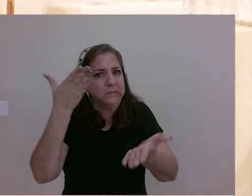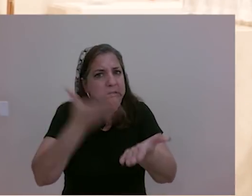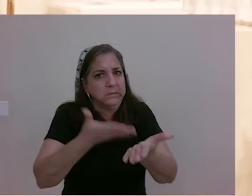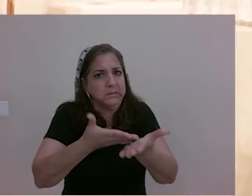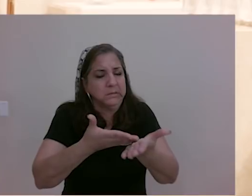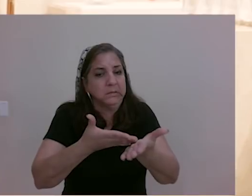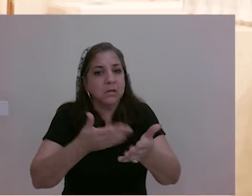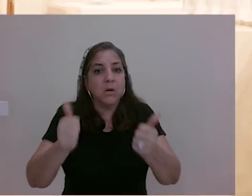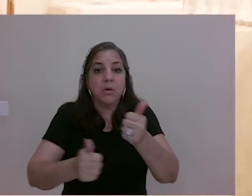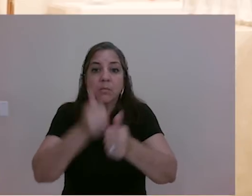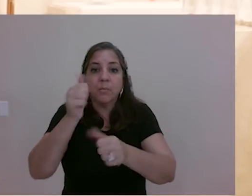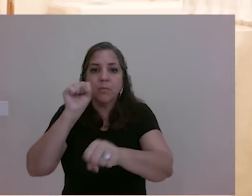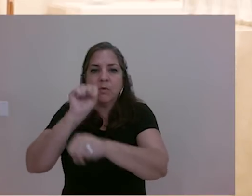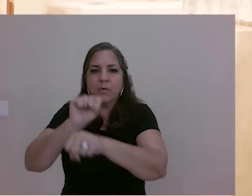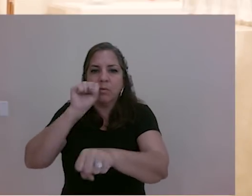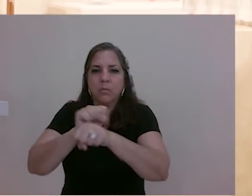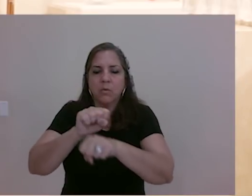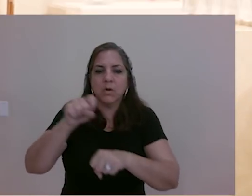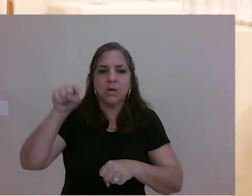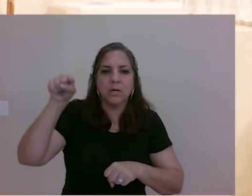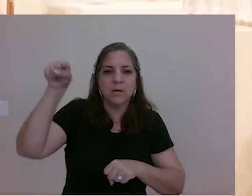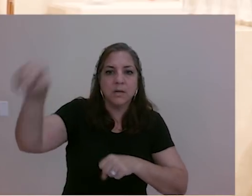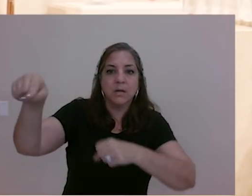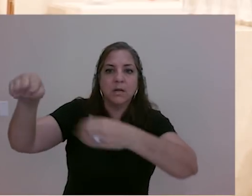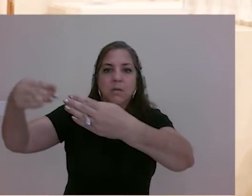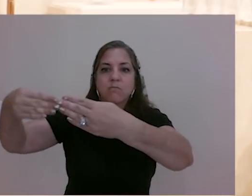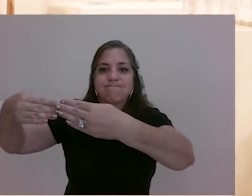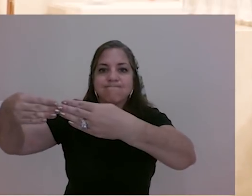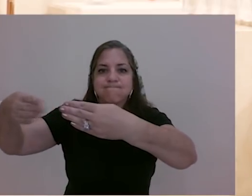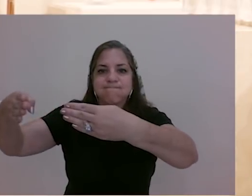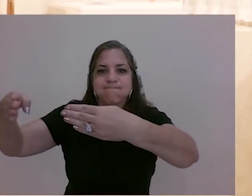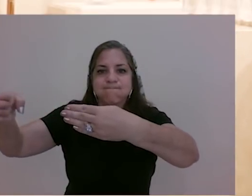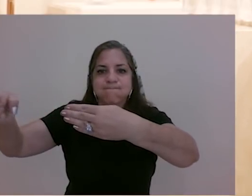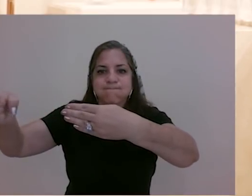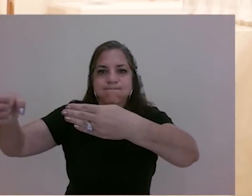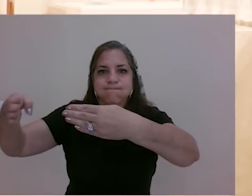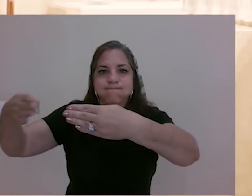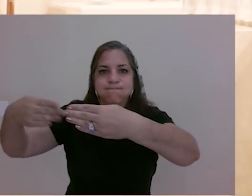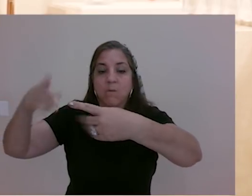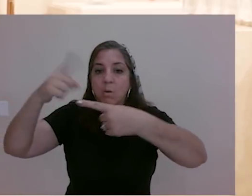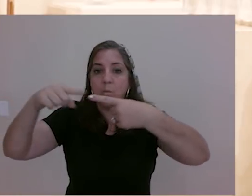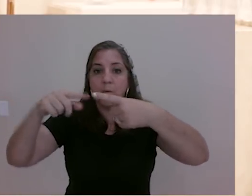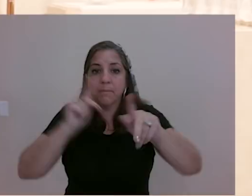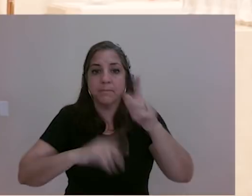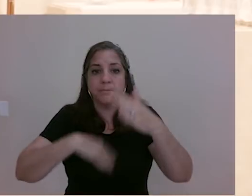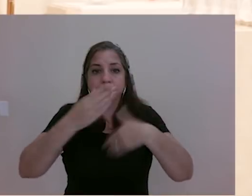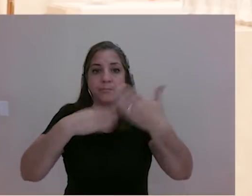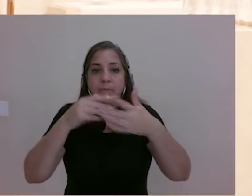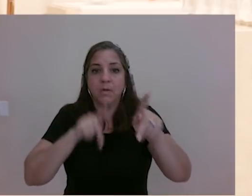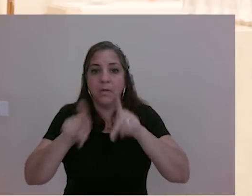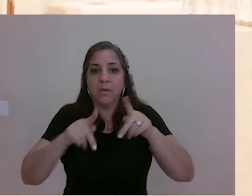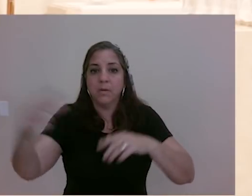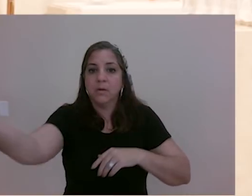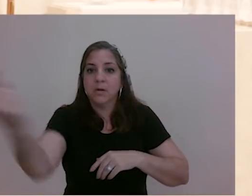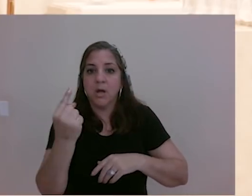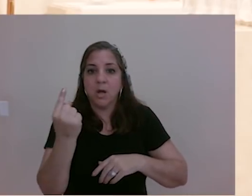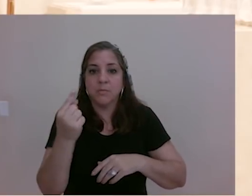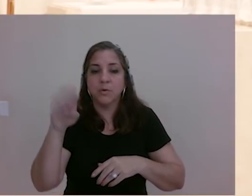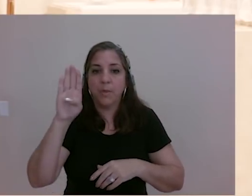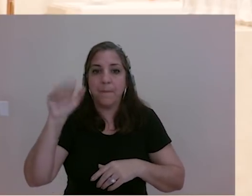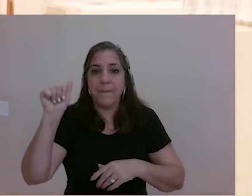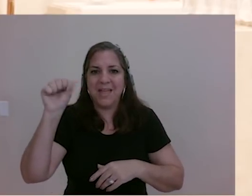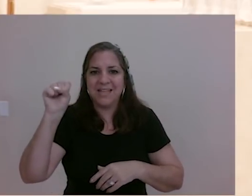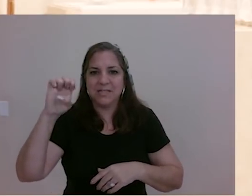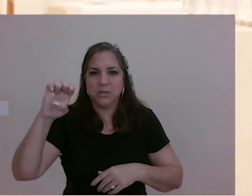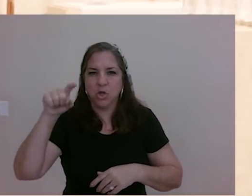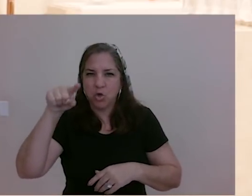where most of them did work was at the entry control point, the gate, where everybody came into the base. You